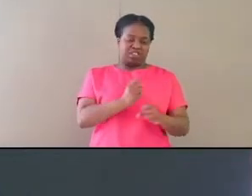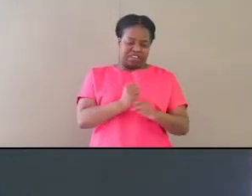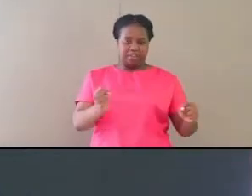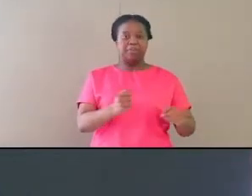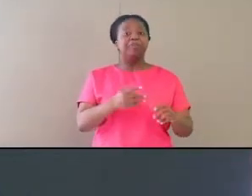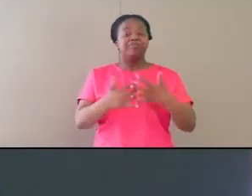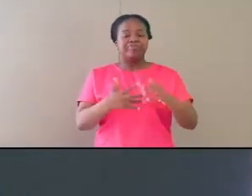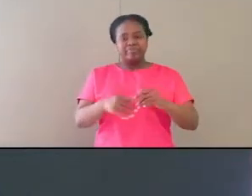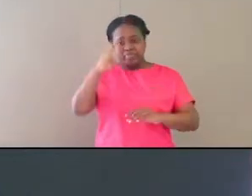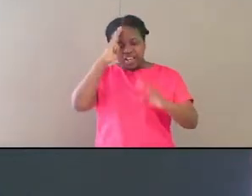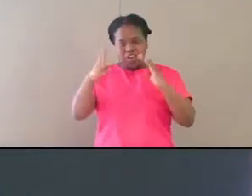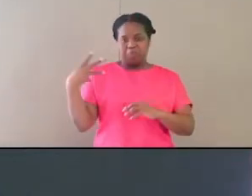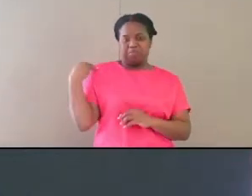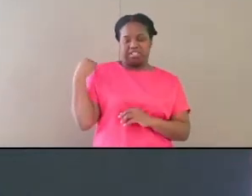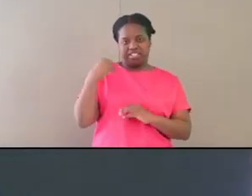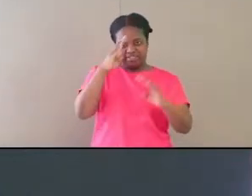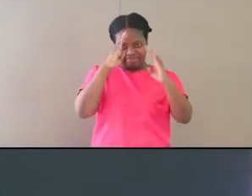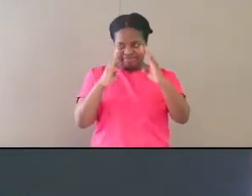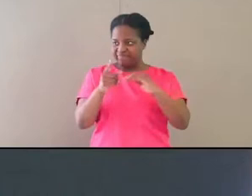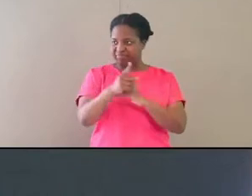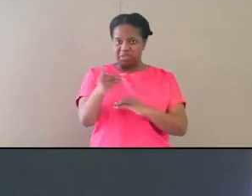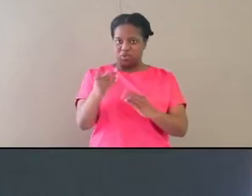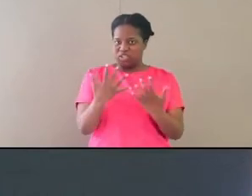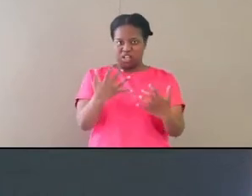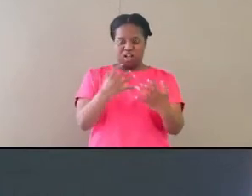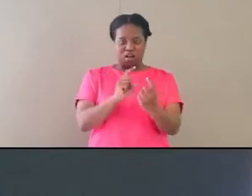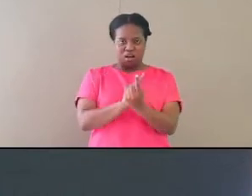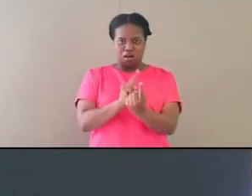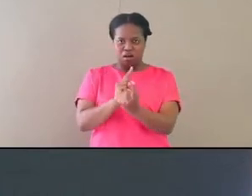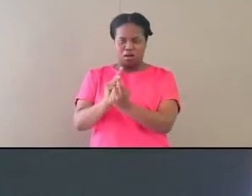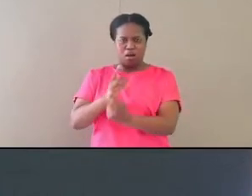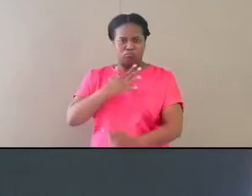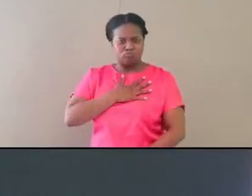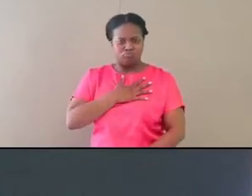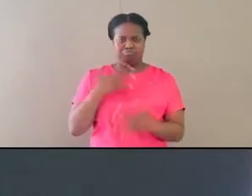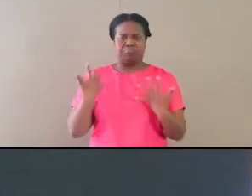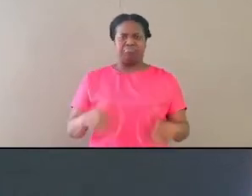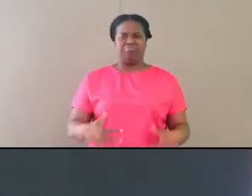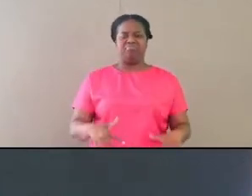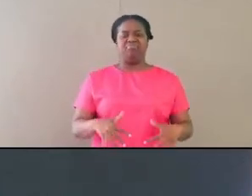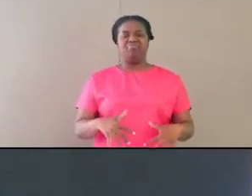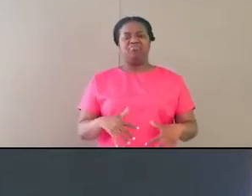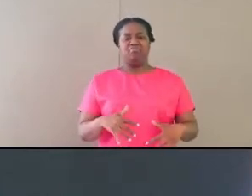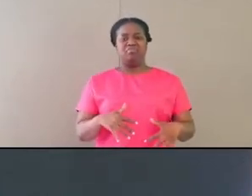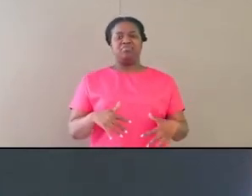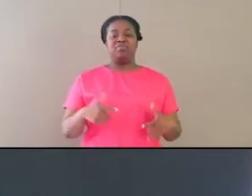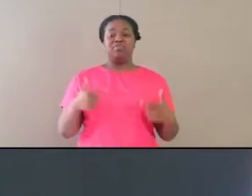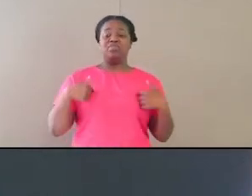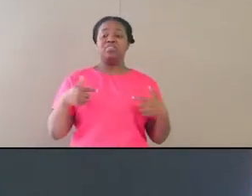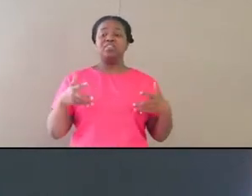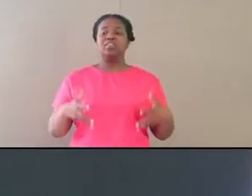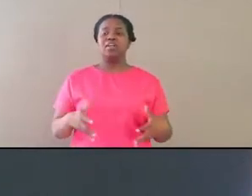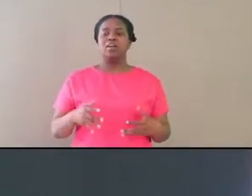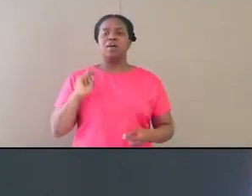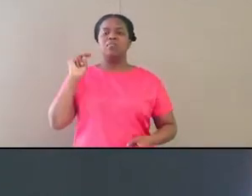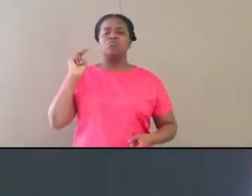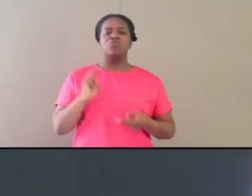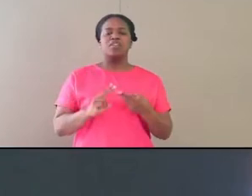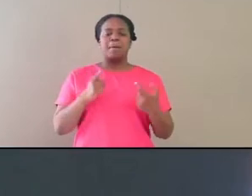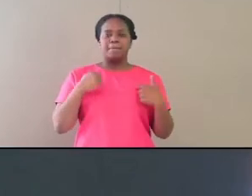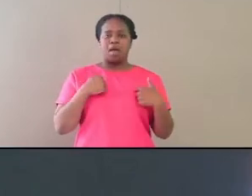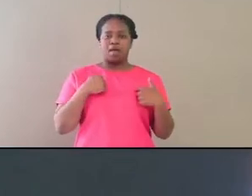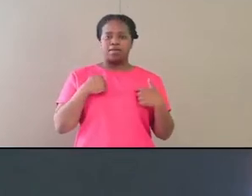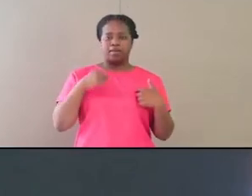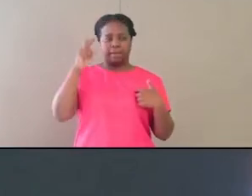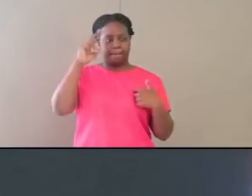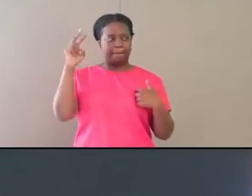different spaces. I'm so honoured and grateful to have been to give a brief reflection, my own reflections